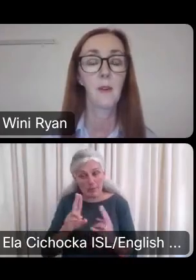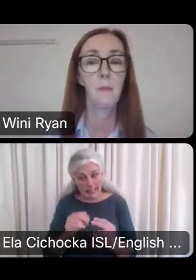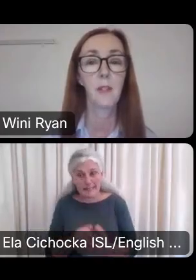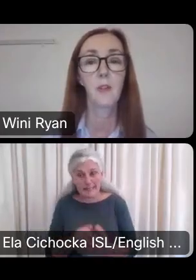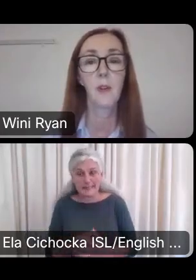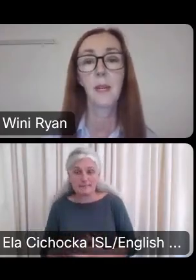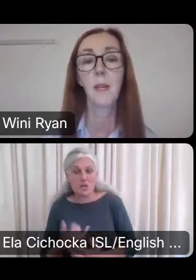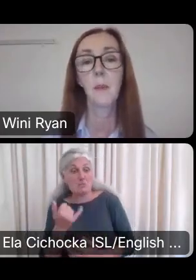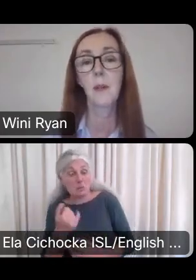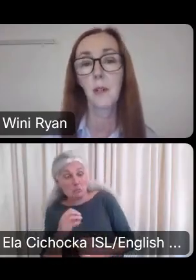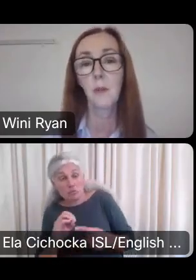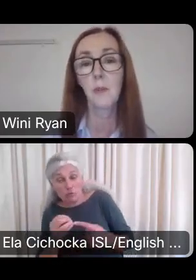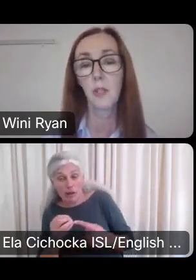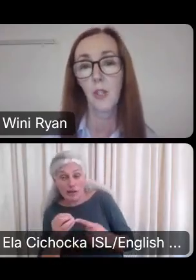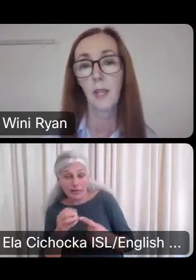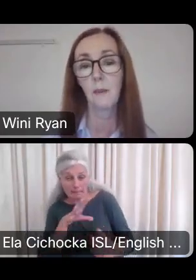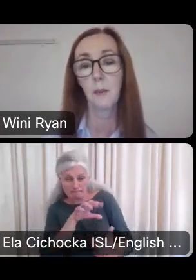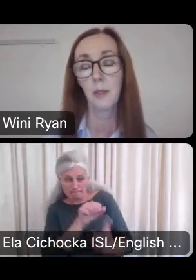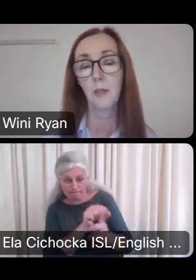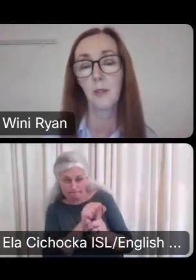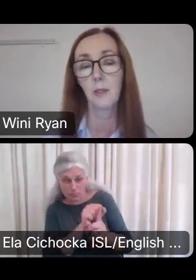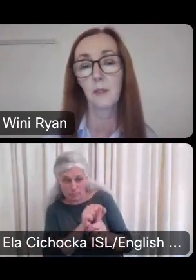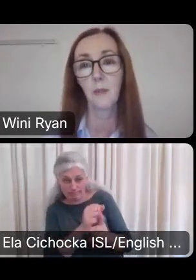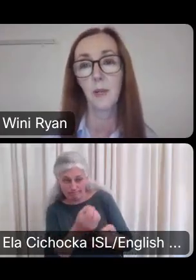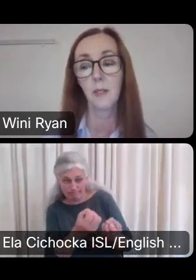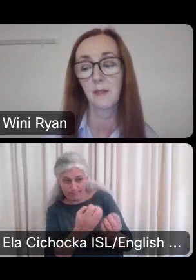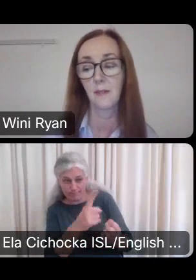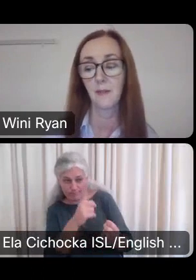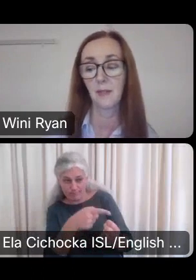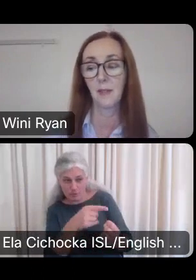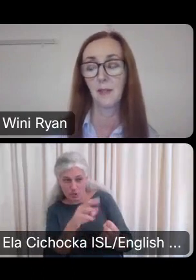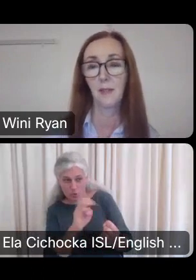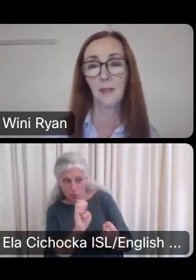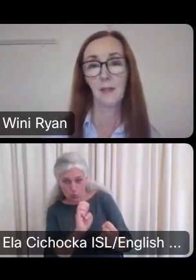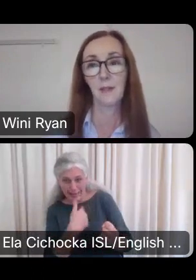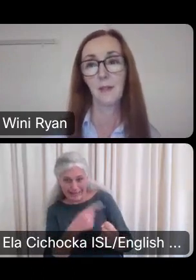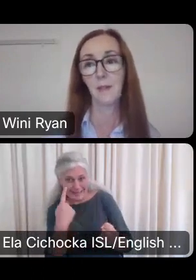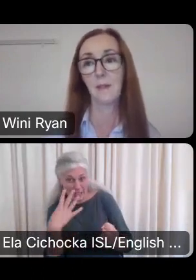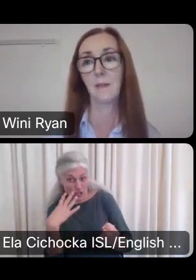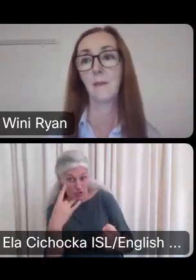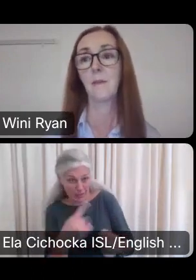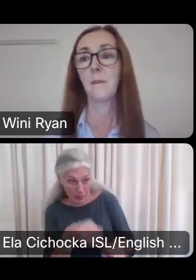or you might try picking up on cues and checking with the person that you've got it right.